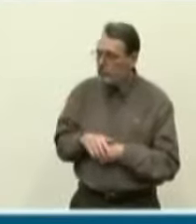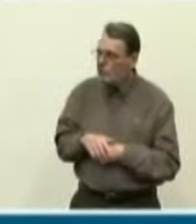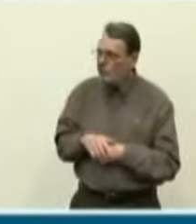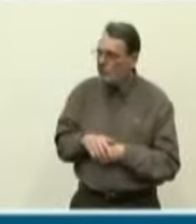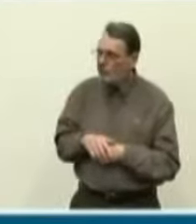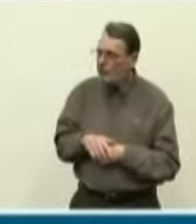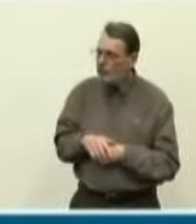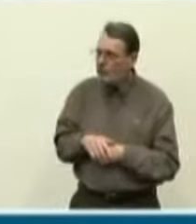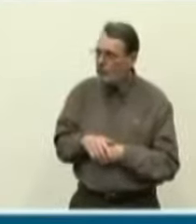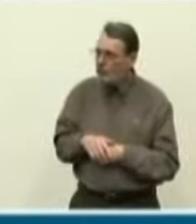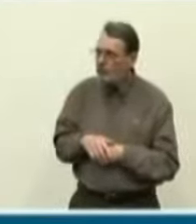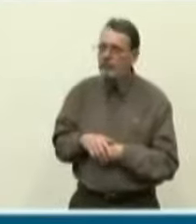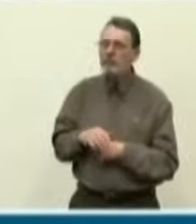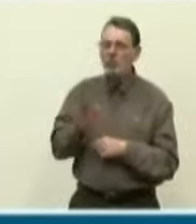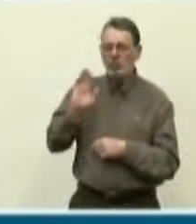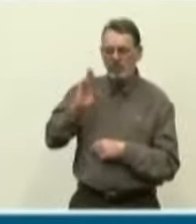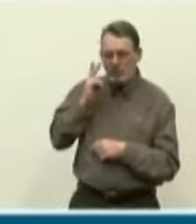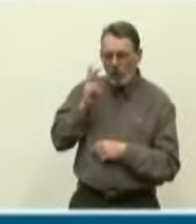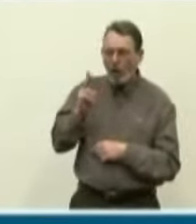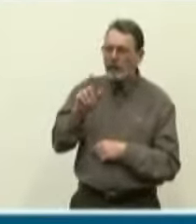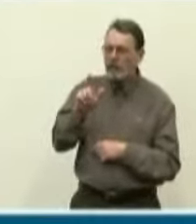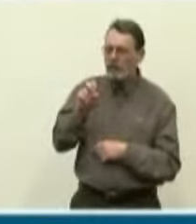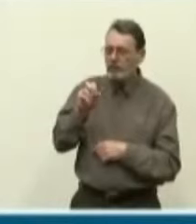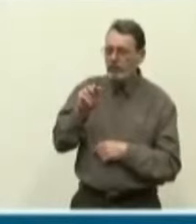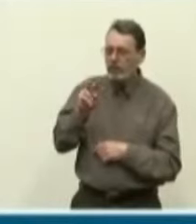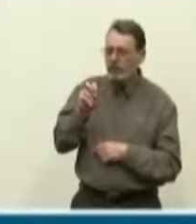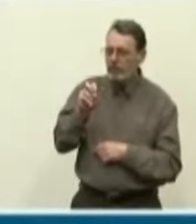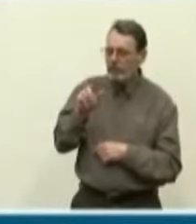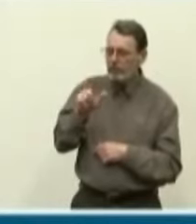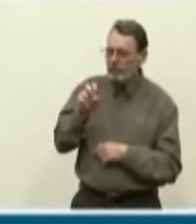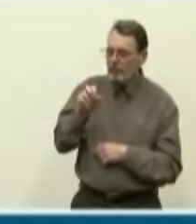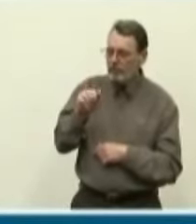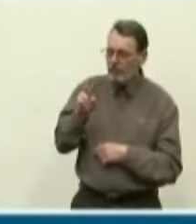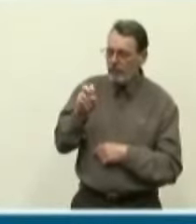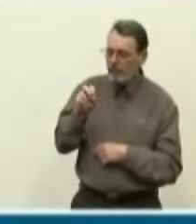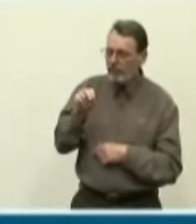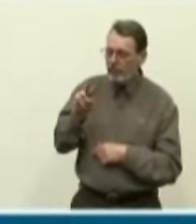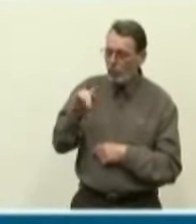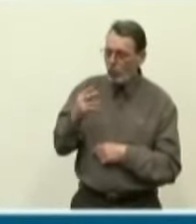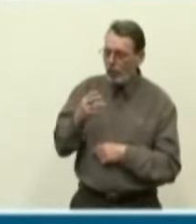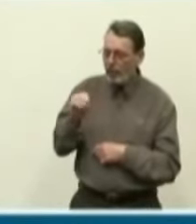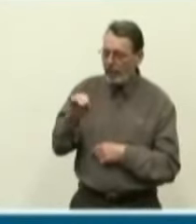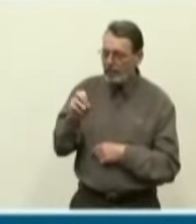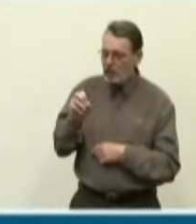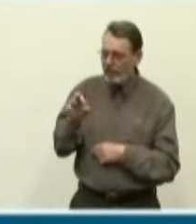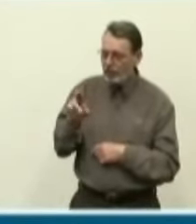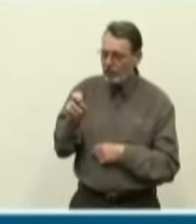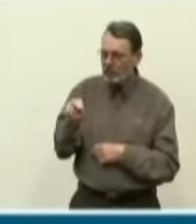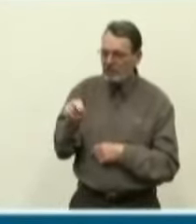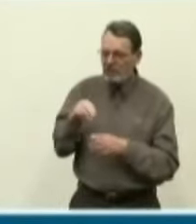It's Leavenworth and Jefferson, and now just seen by a 909 at Pier 35 area.